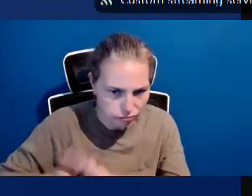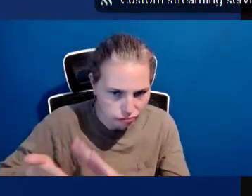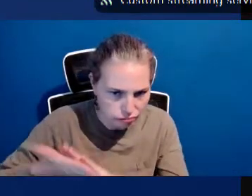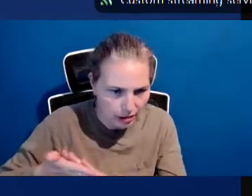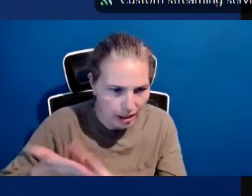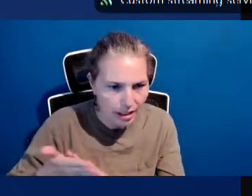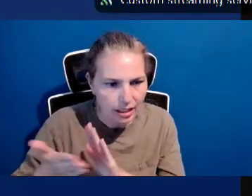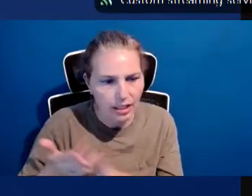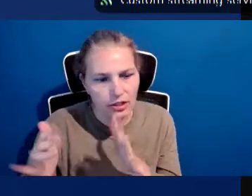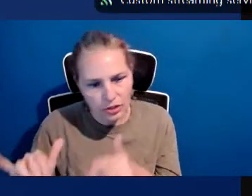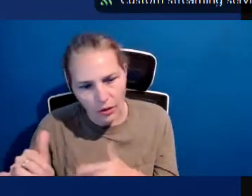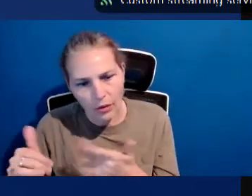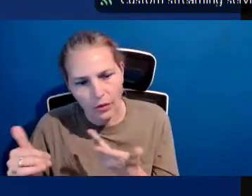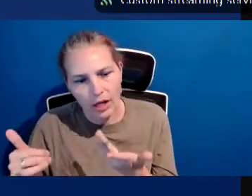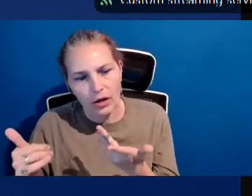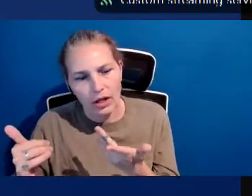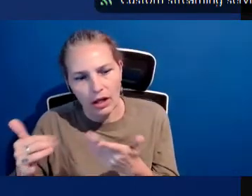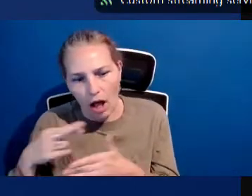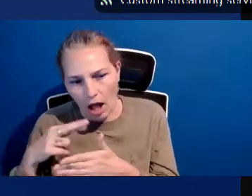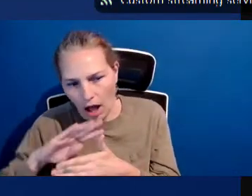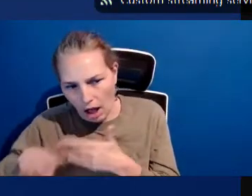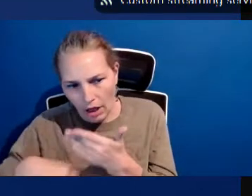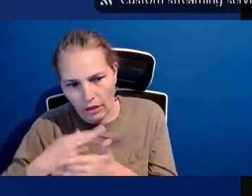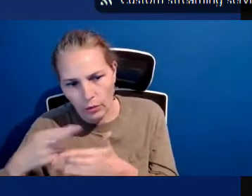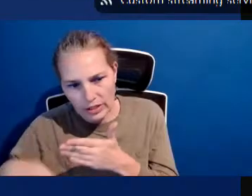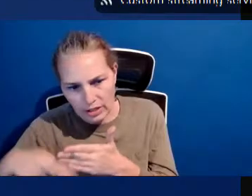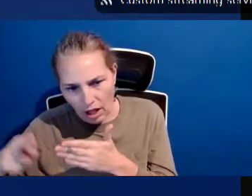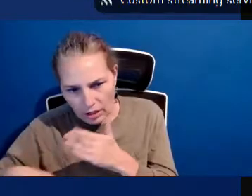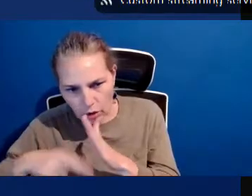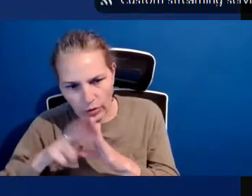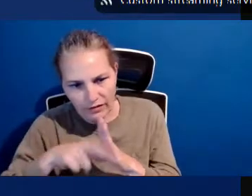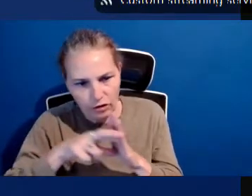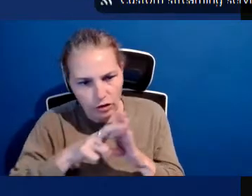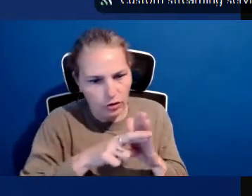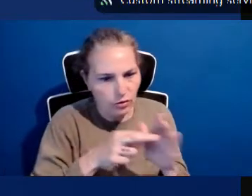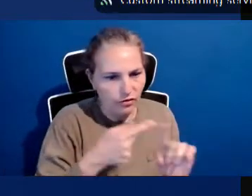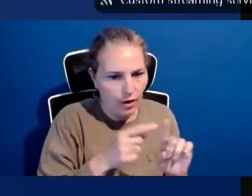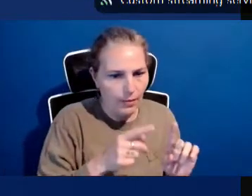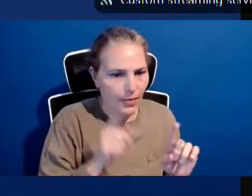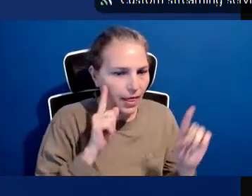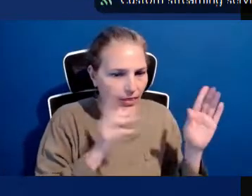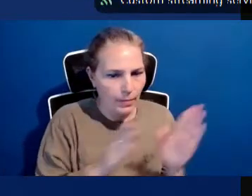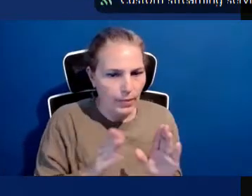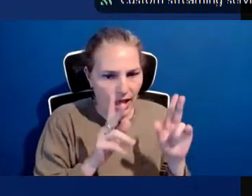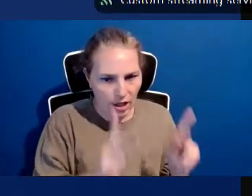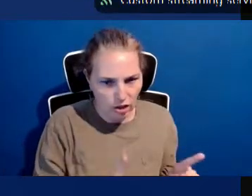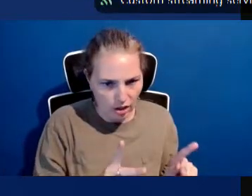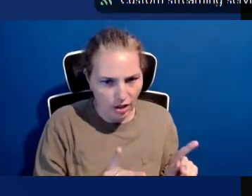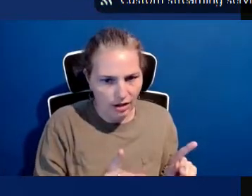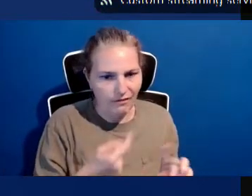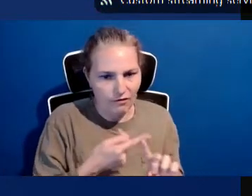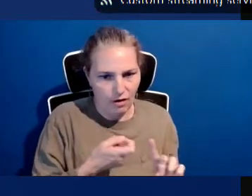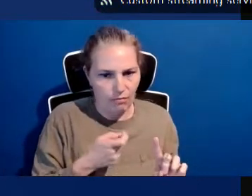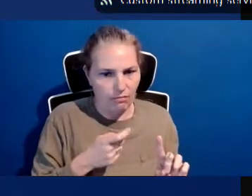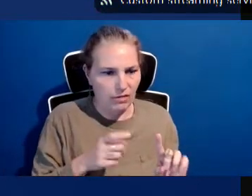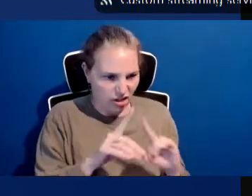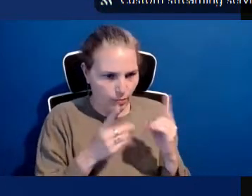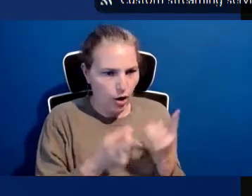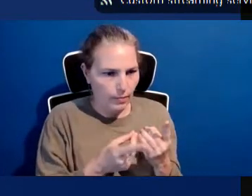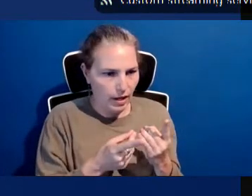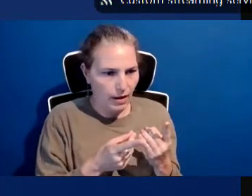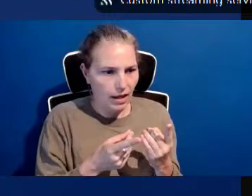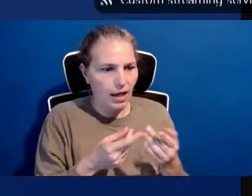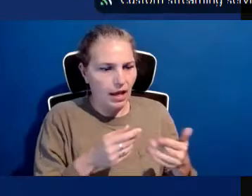my department before they're returned to the customer. And then after the customer gets the report back, after the